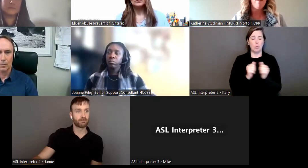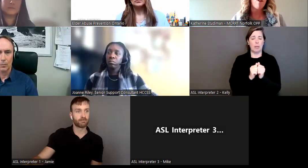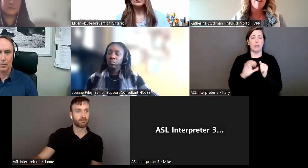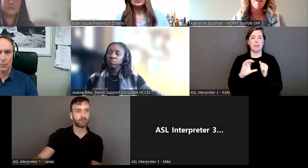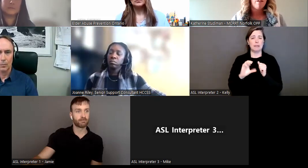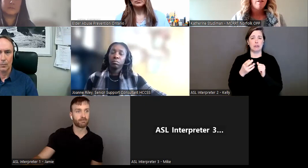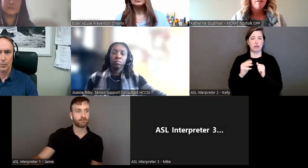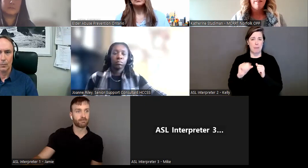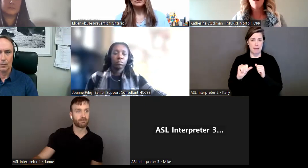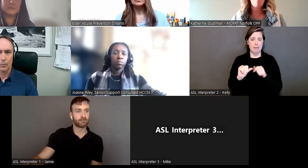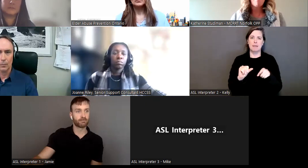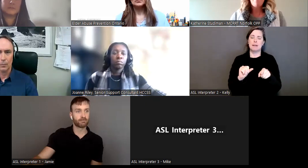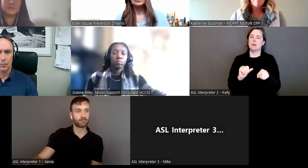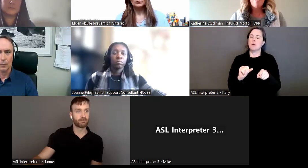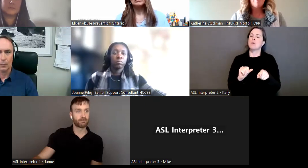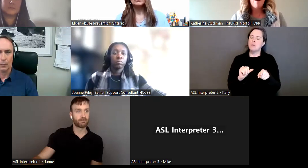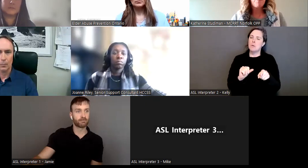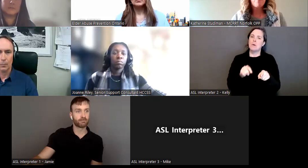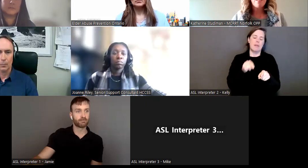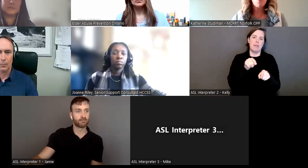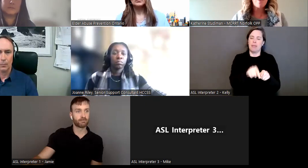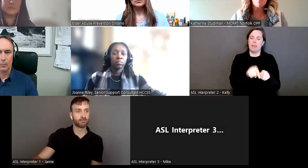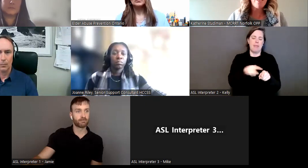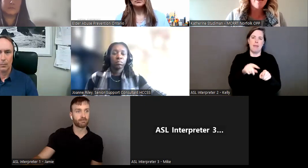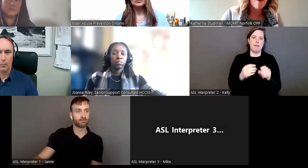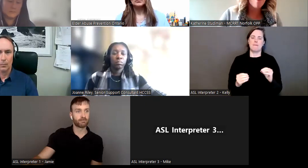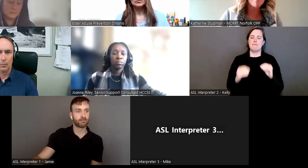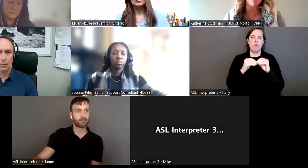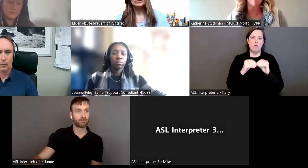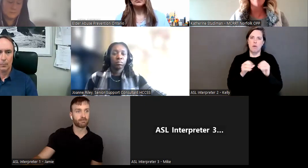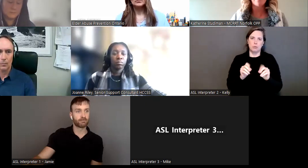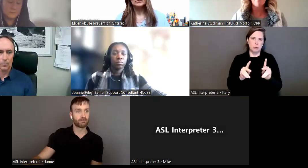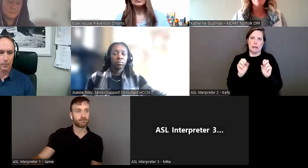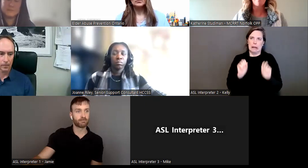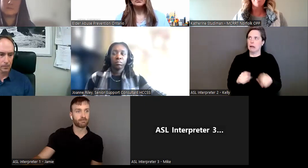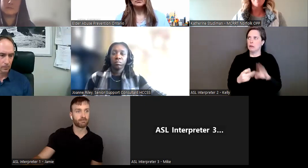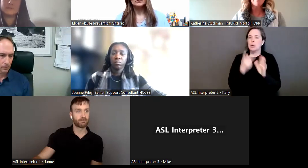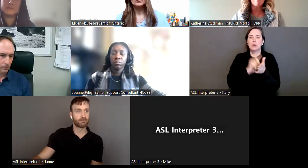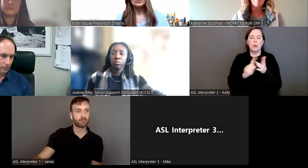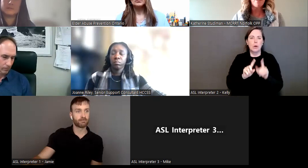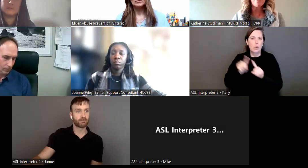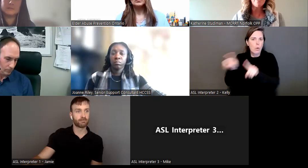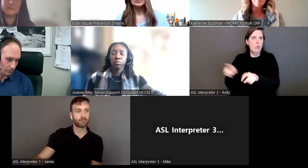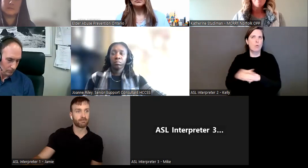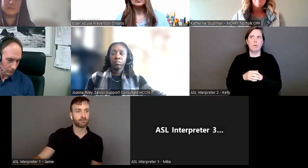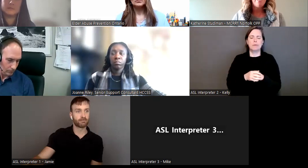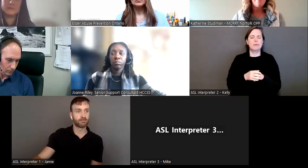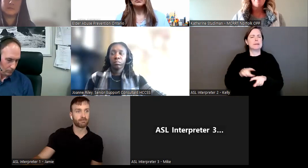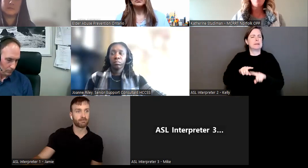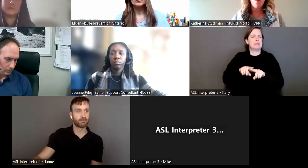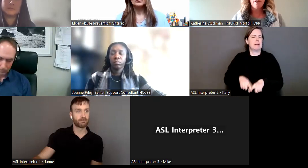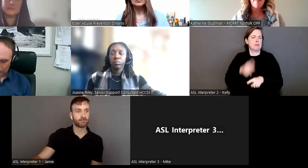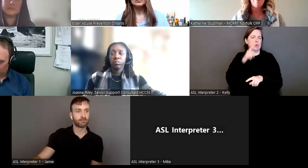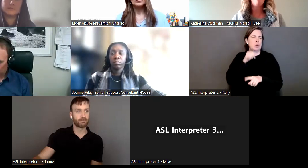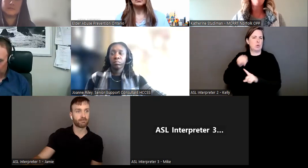in they can go bi-weekly or twice a week if they want to. Like, it just depends on the needs of the person, and